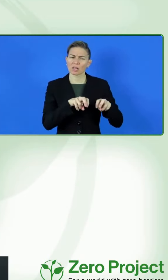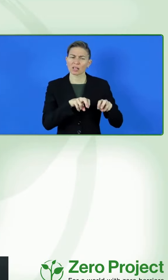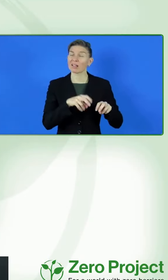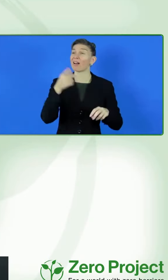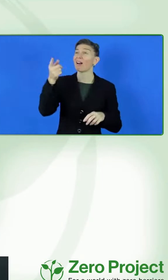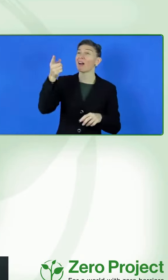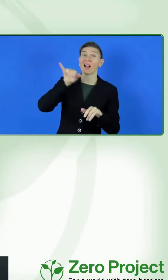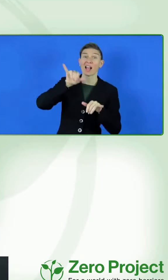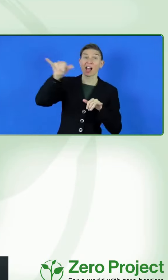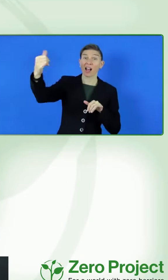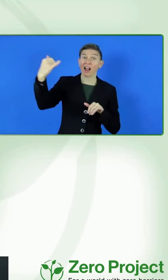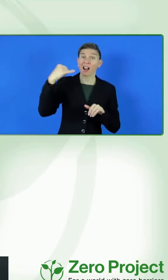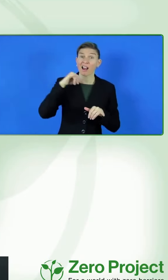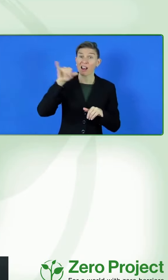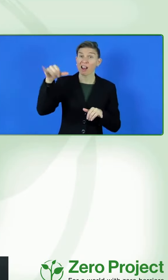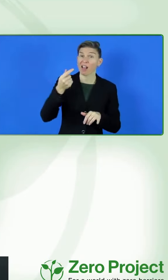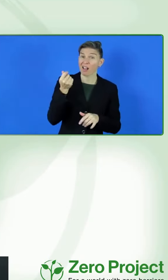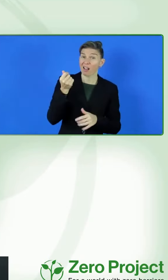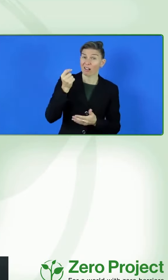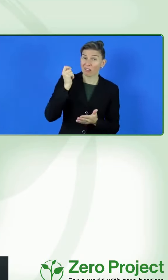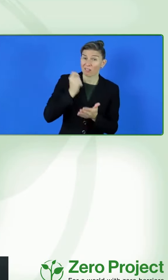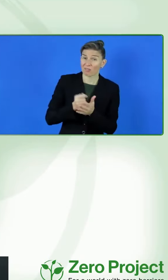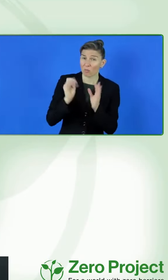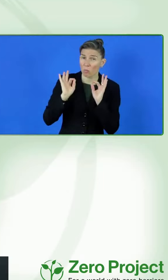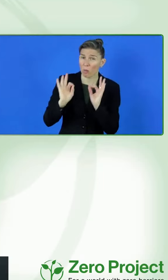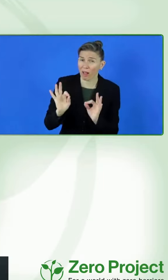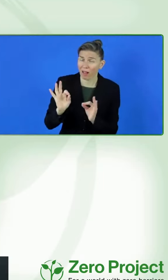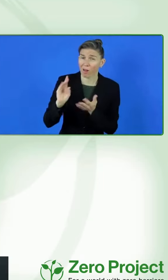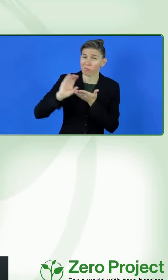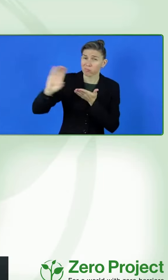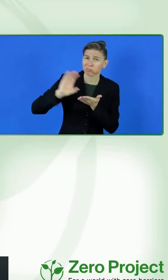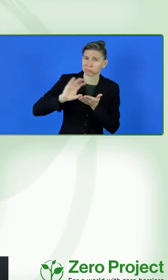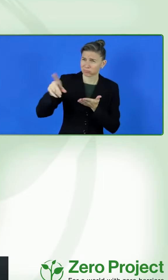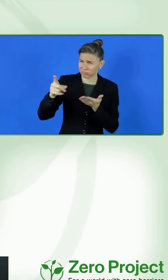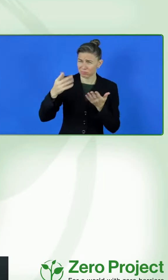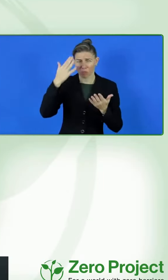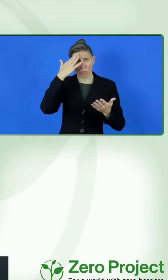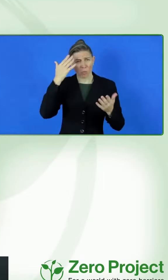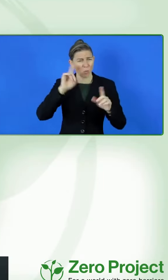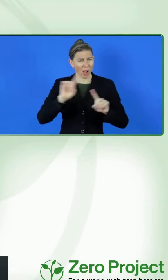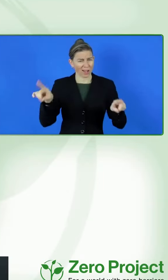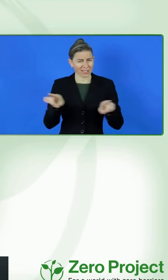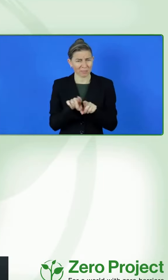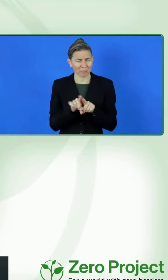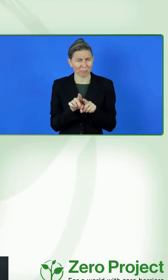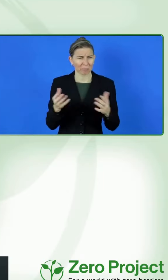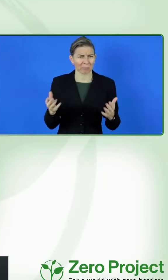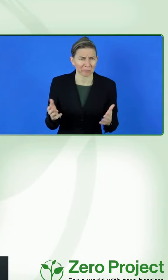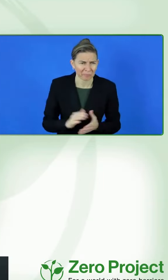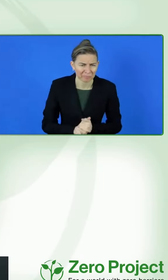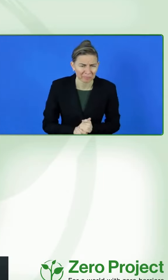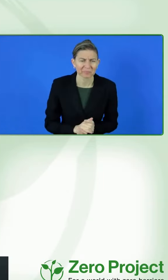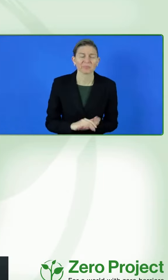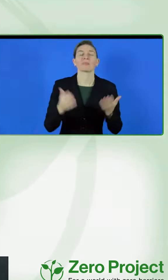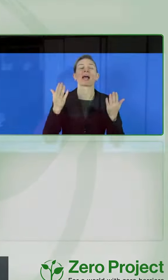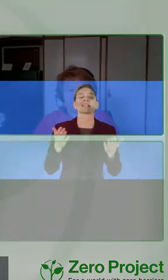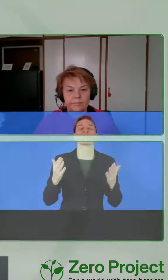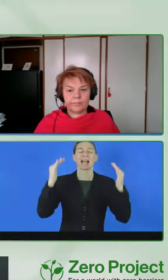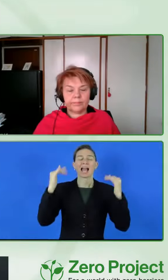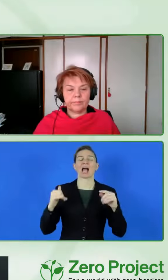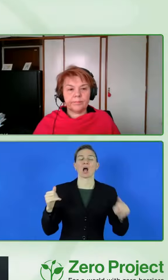So it gives me great pleasure to now introduce Marinka Bakula Andelic from the city of Zagreb. So are you